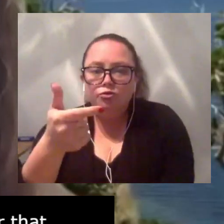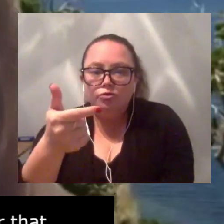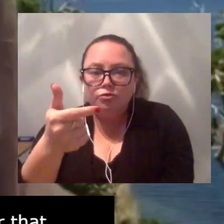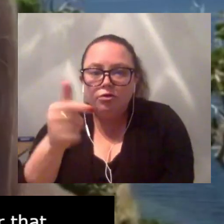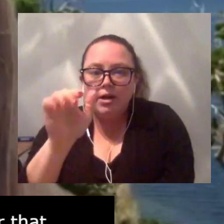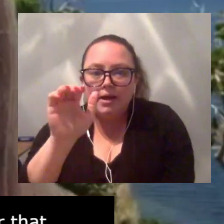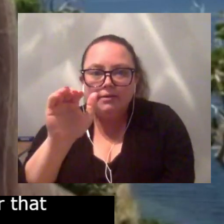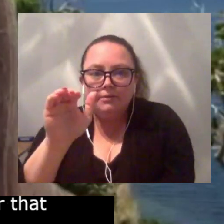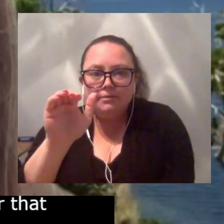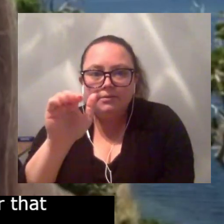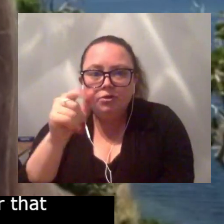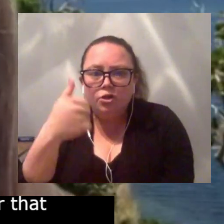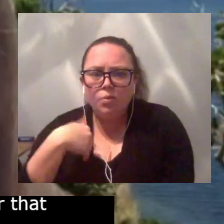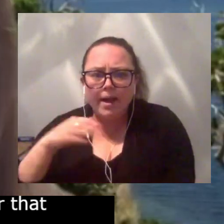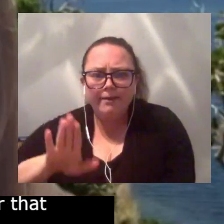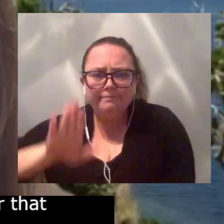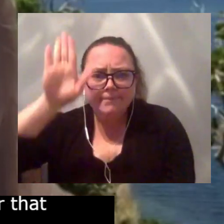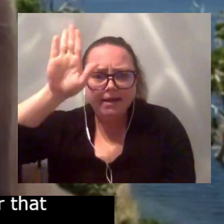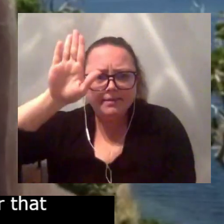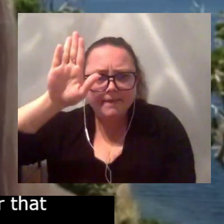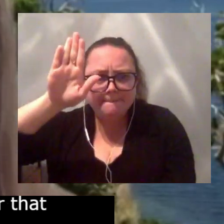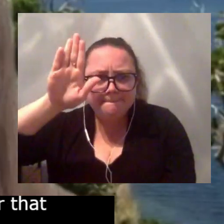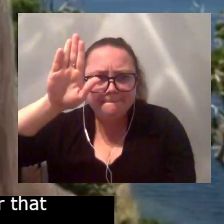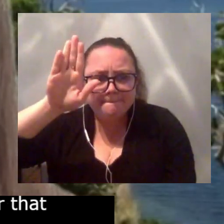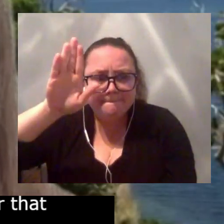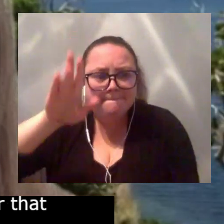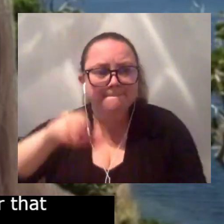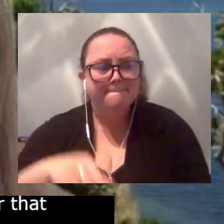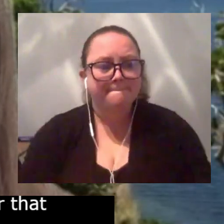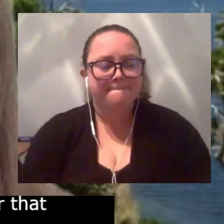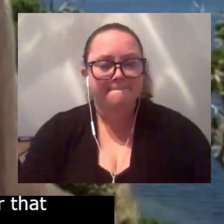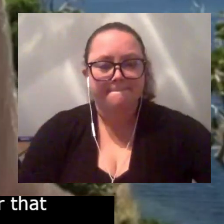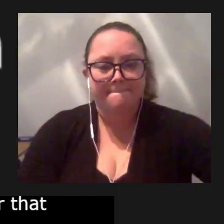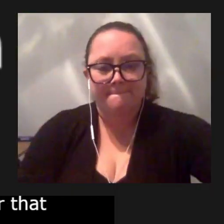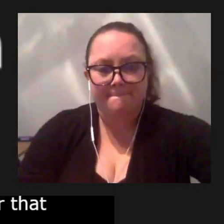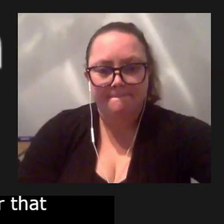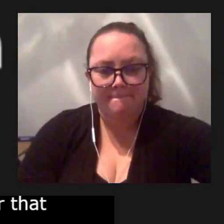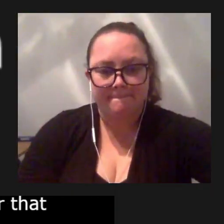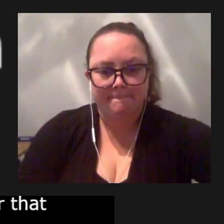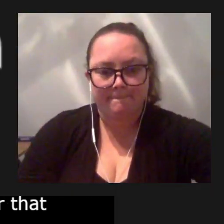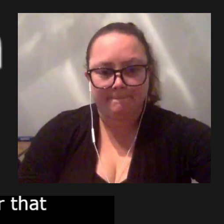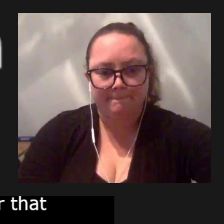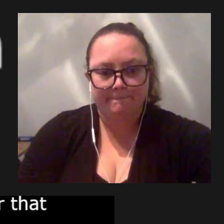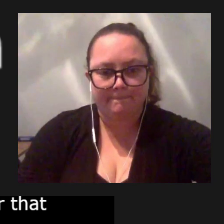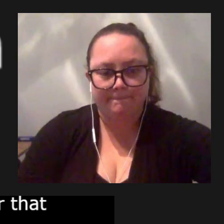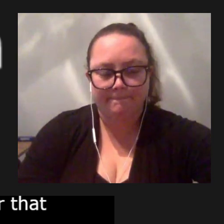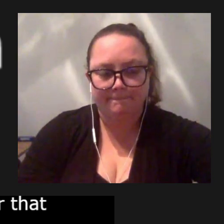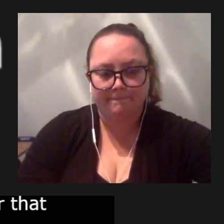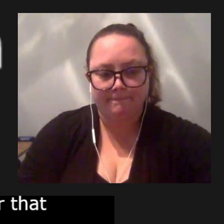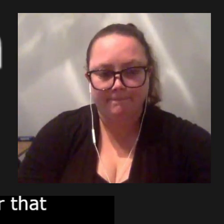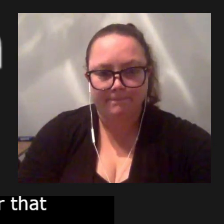a hand up. So Thanks. I'll turn to you.